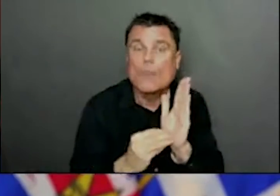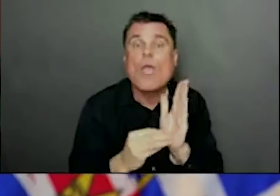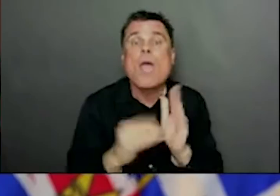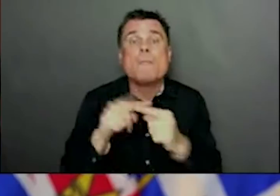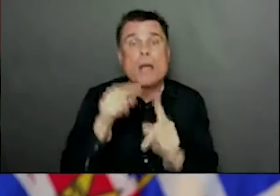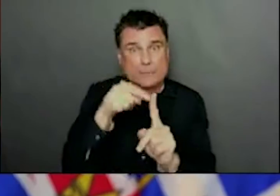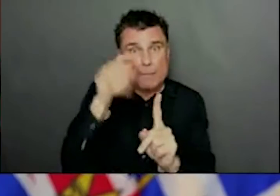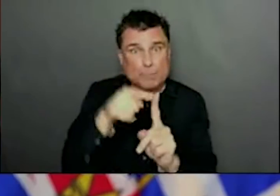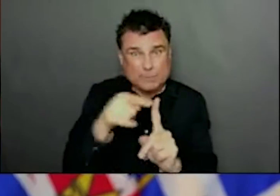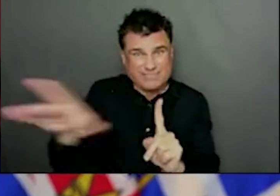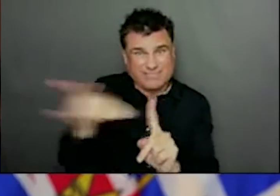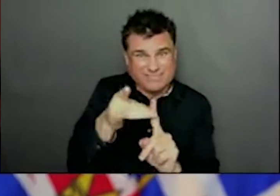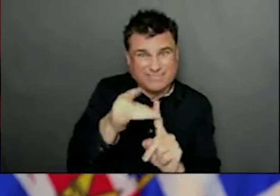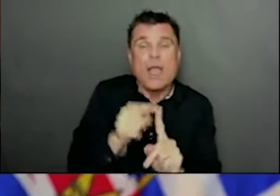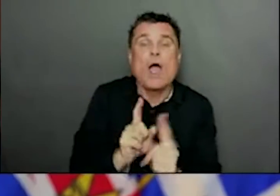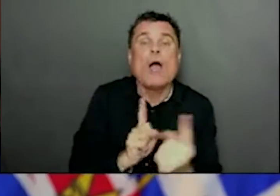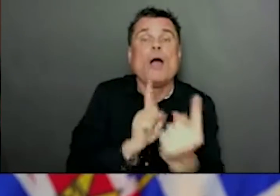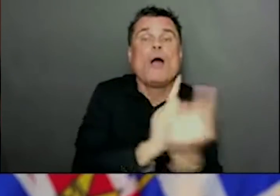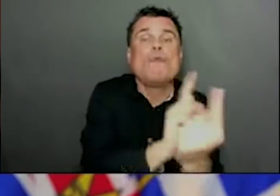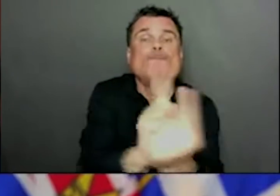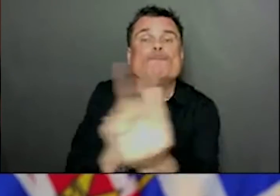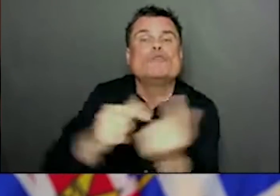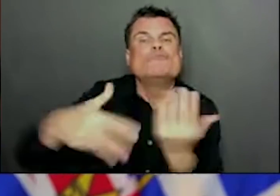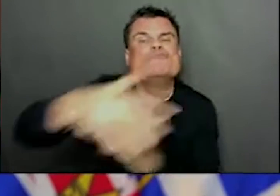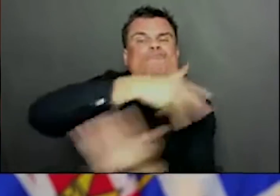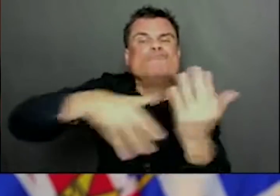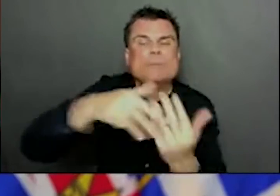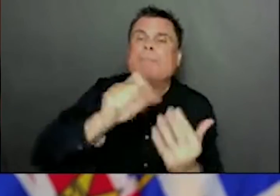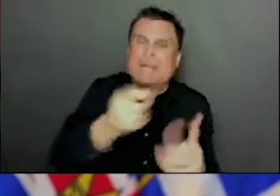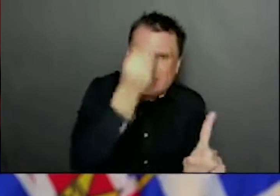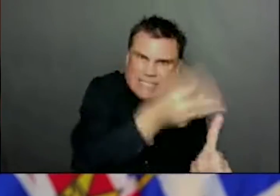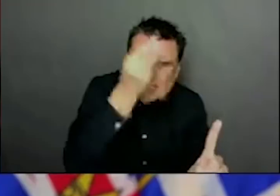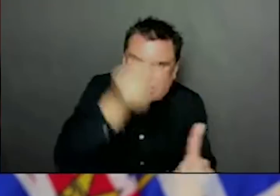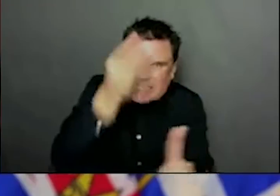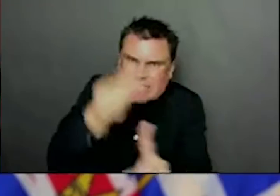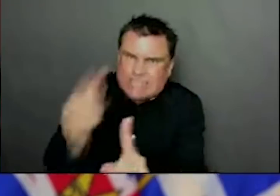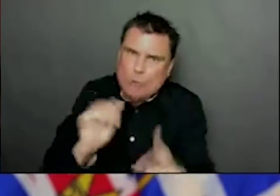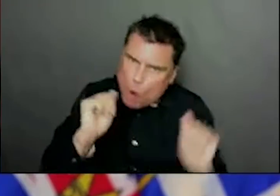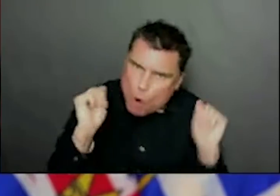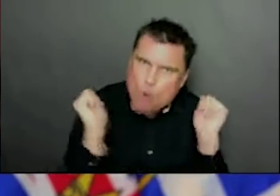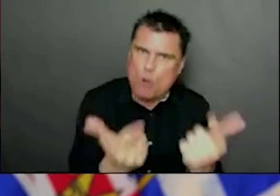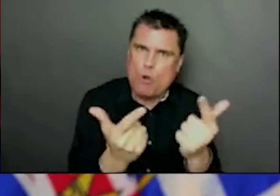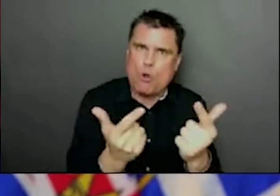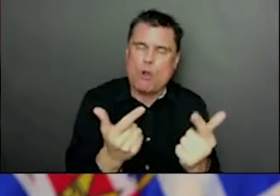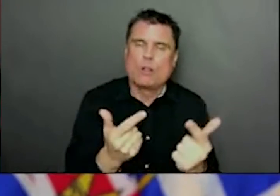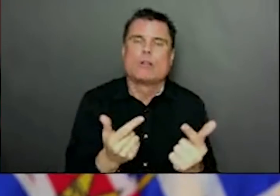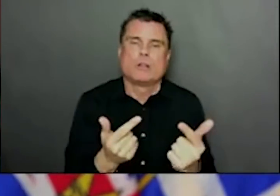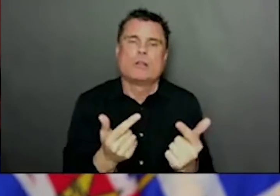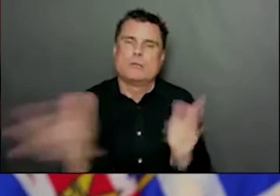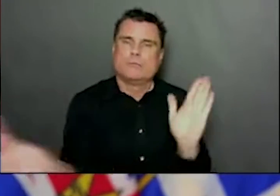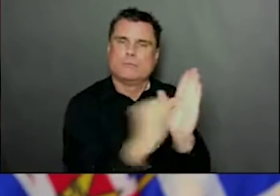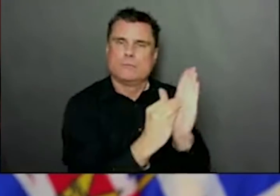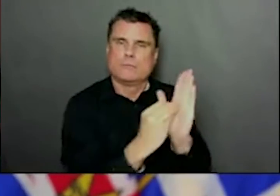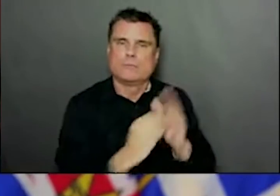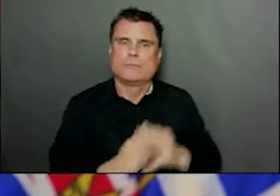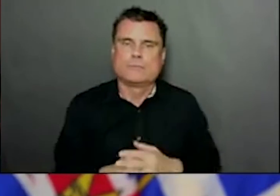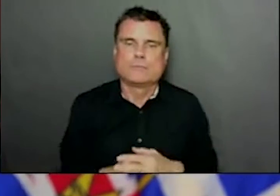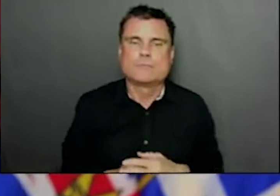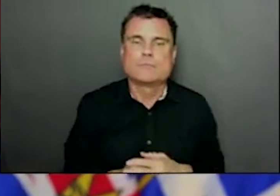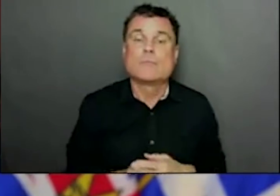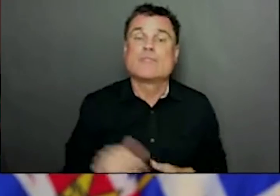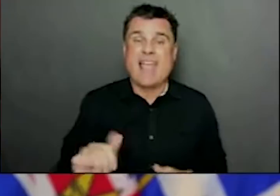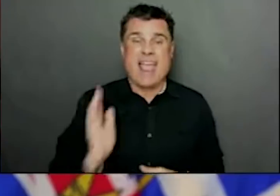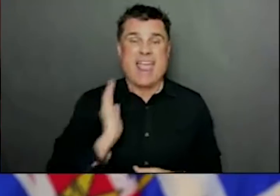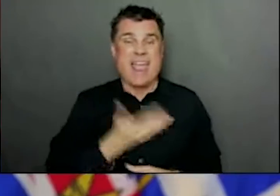usual. In addition to the daily reporting, we will be continuing with a number of weekly reports and adding 2